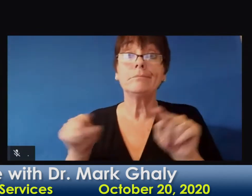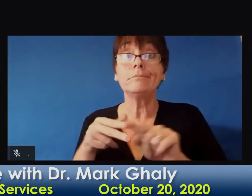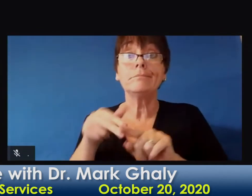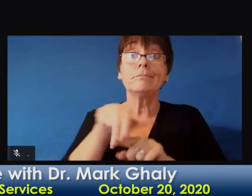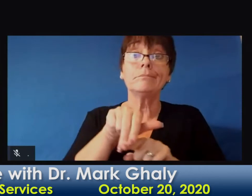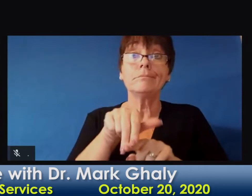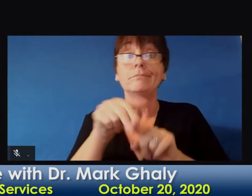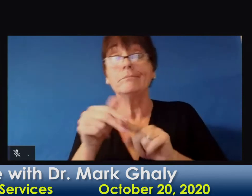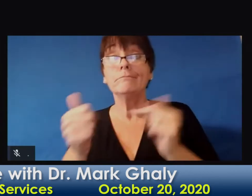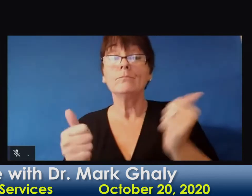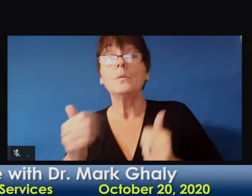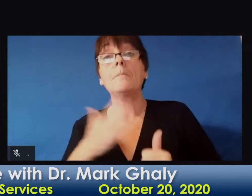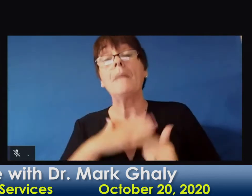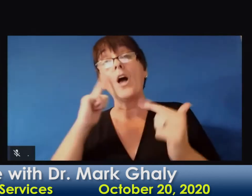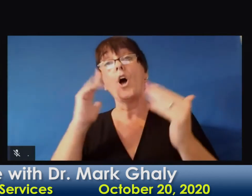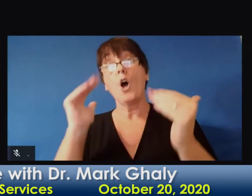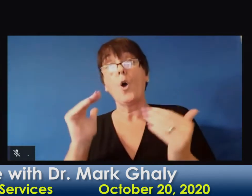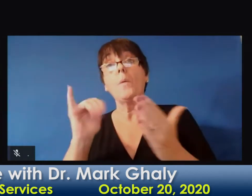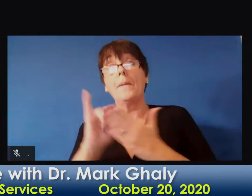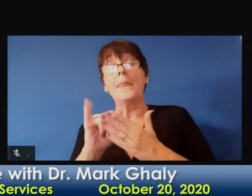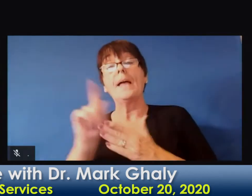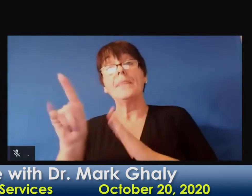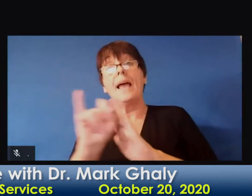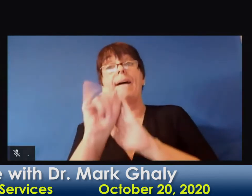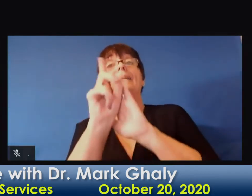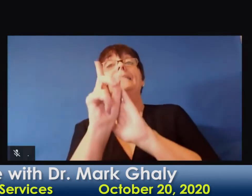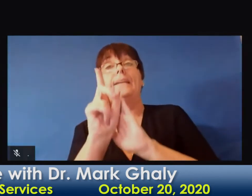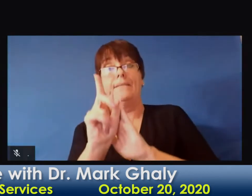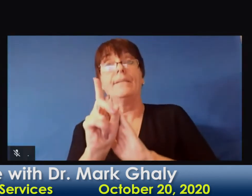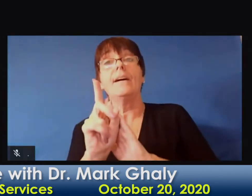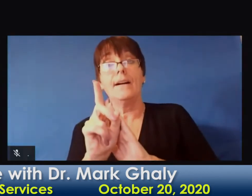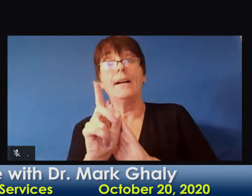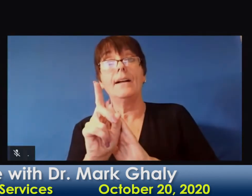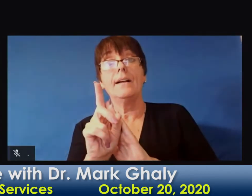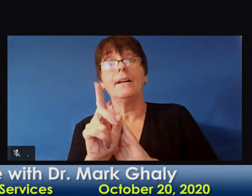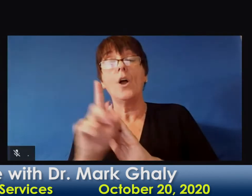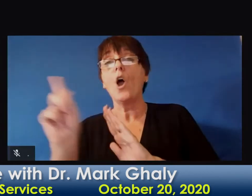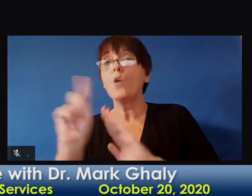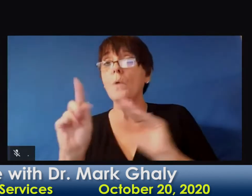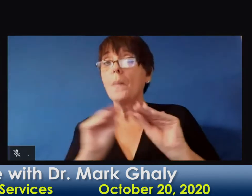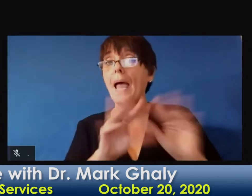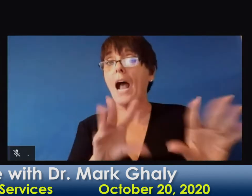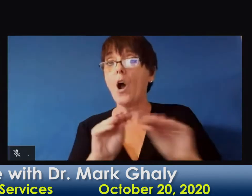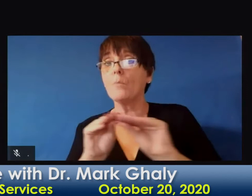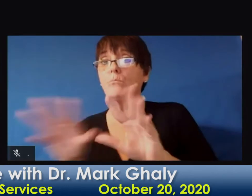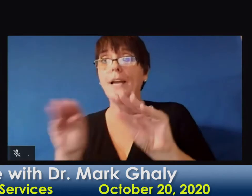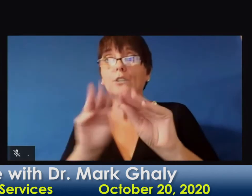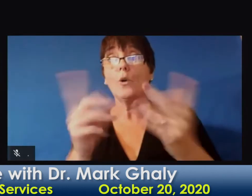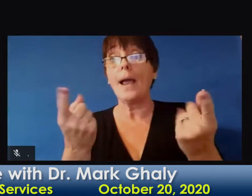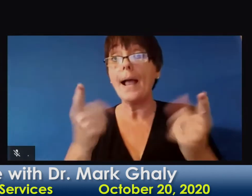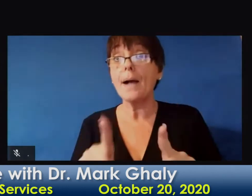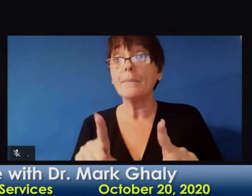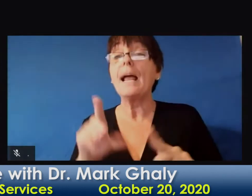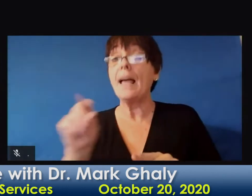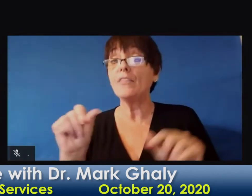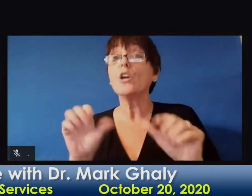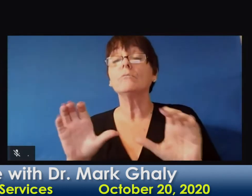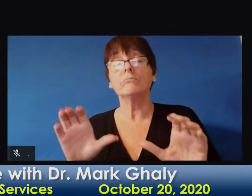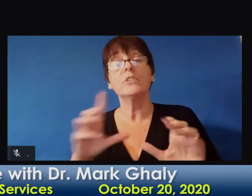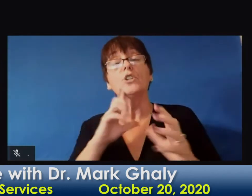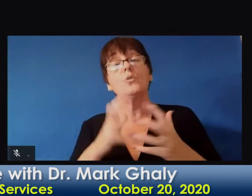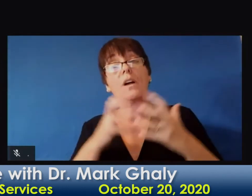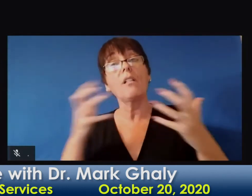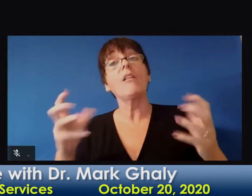be on. My hope is that as they identify outbreaks, that they're continuing to do a tremendous amount